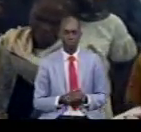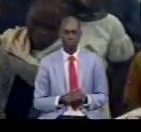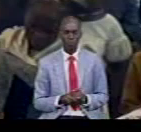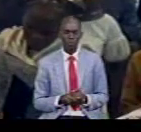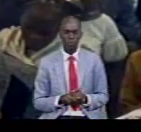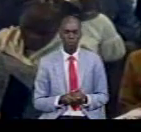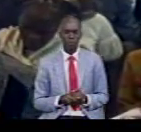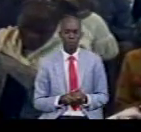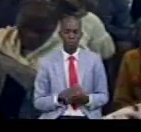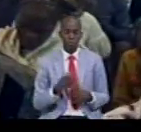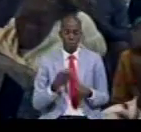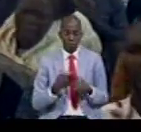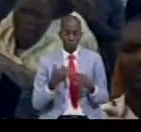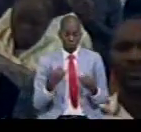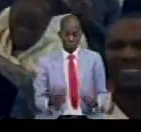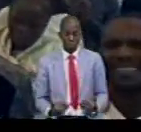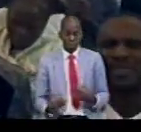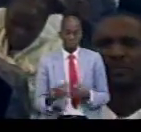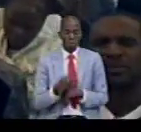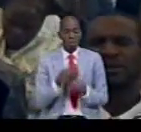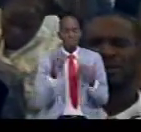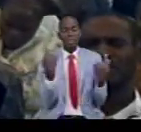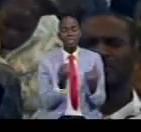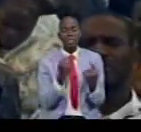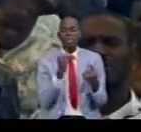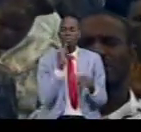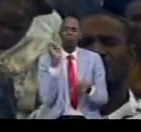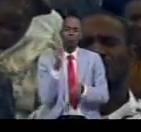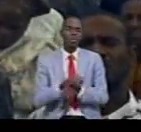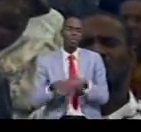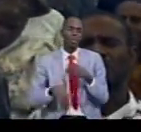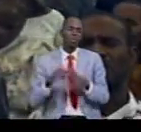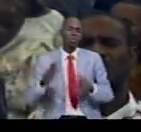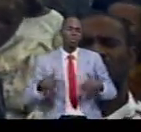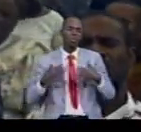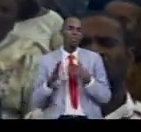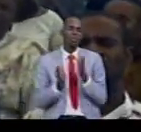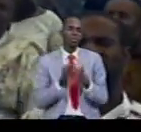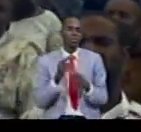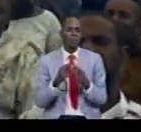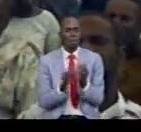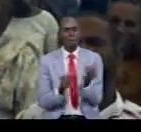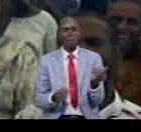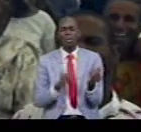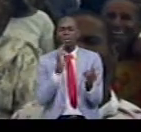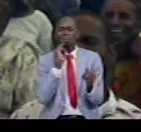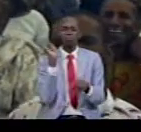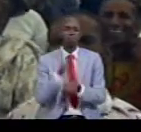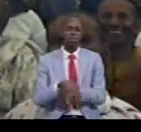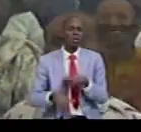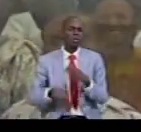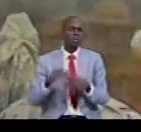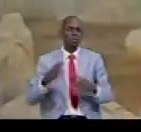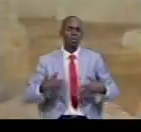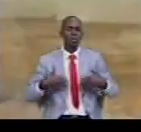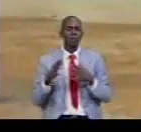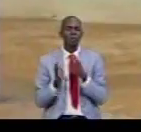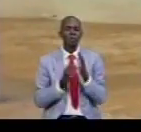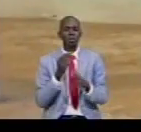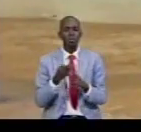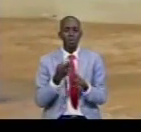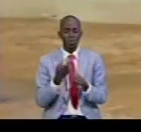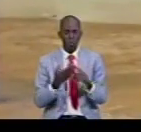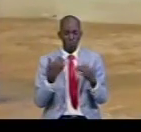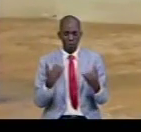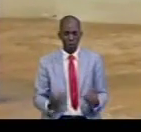From today, sin is conquered in your life. Backsliding is conquered in your life. From today, it's